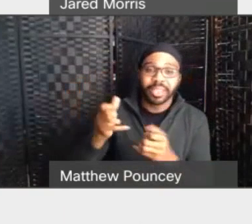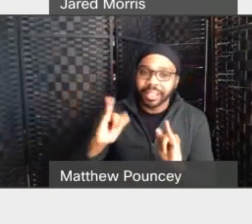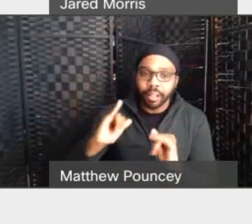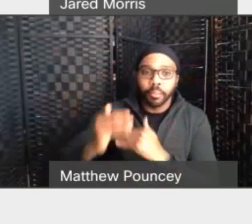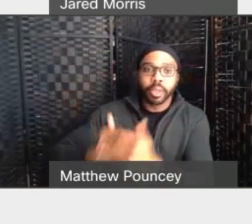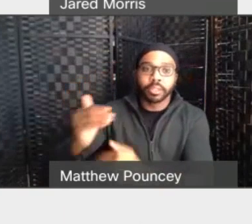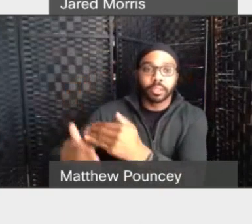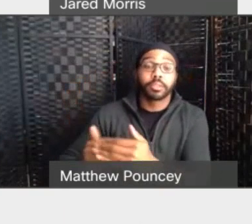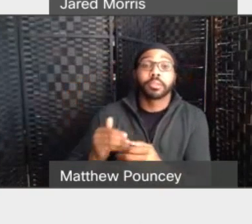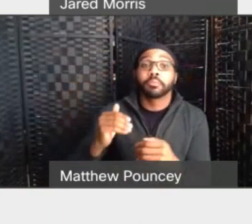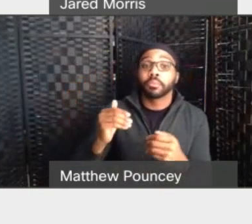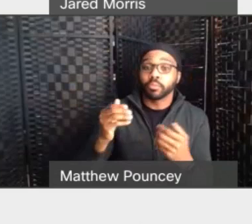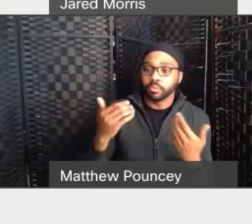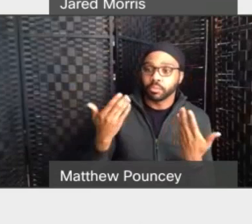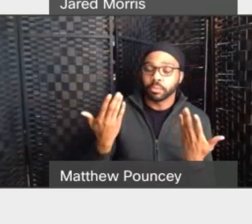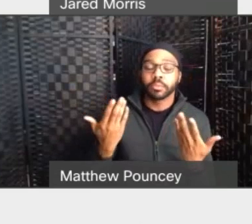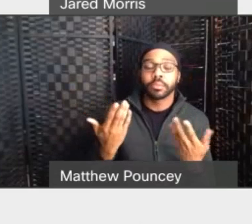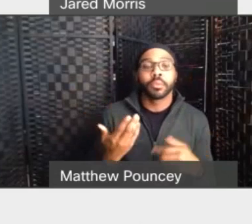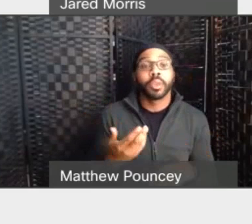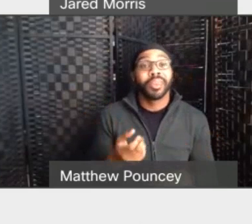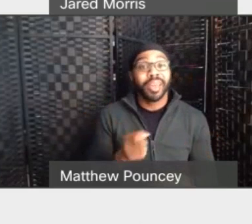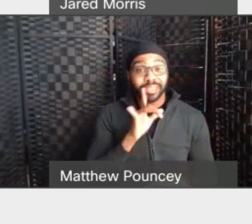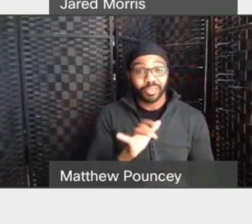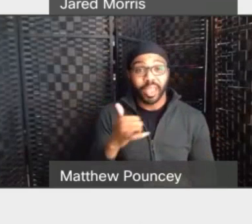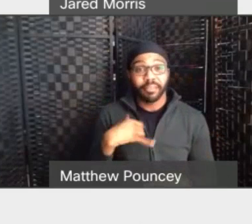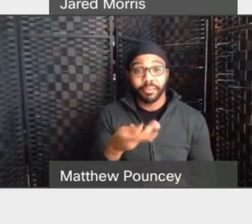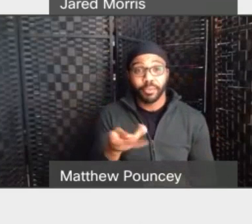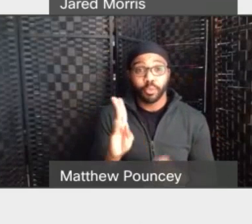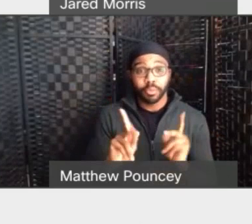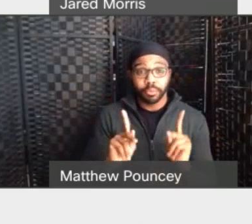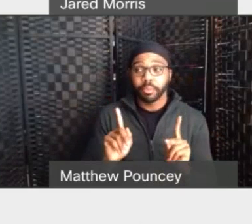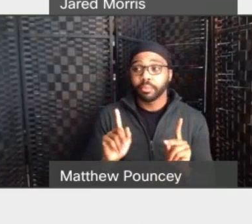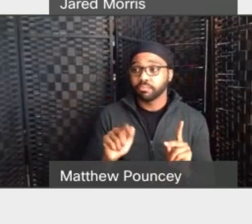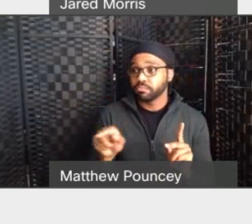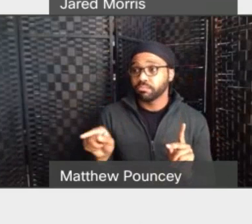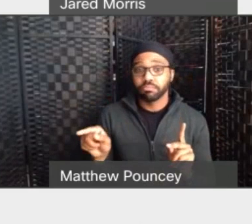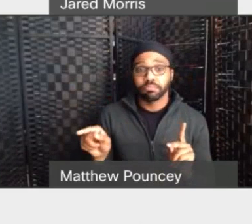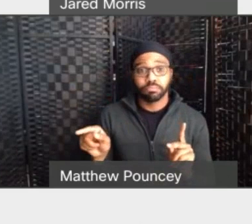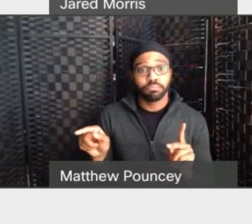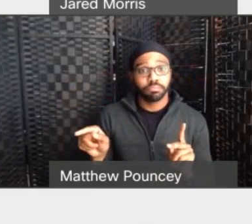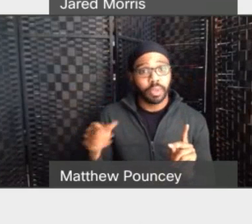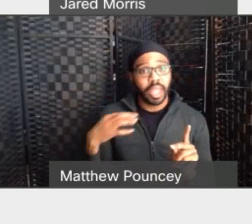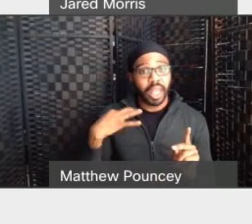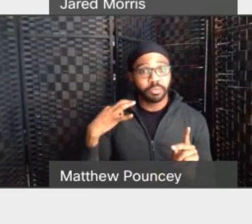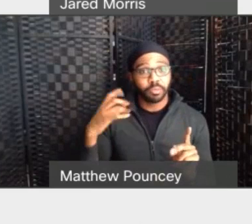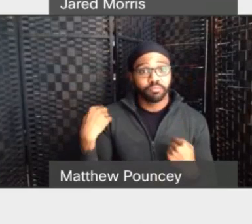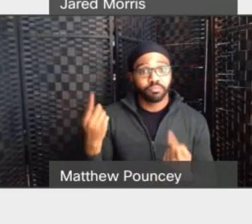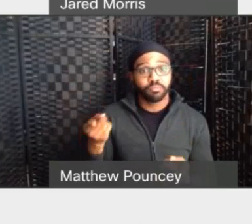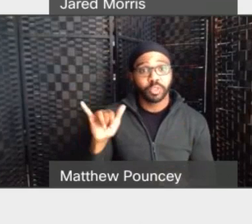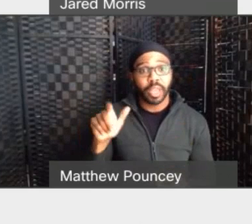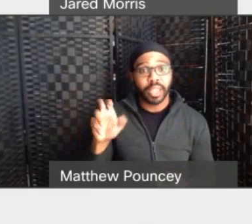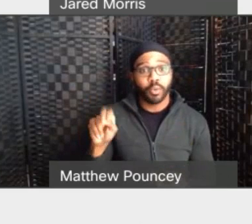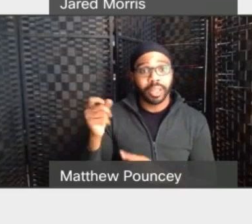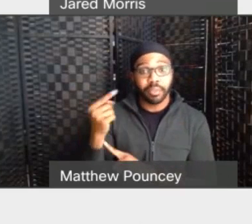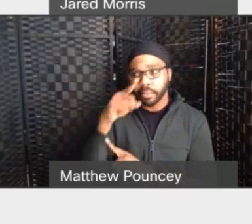help them register? So we've actually had quite a few folks who have been eligible since January 11th because they're